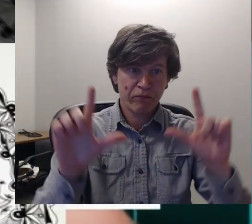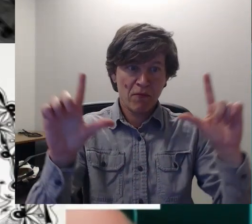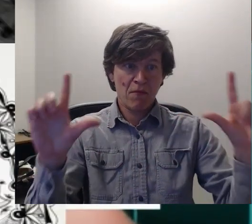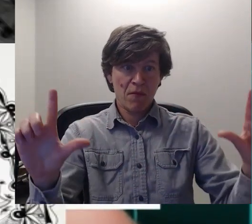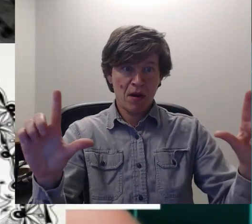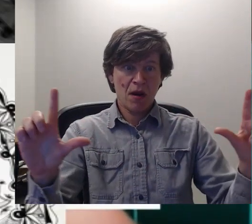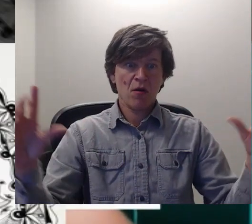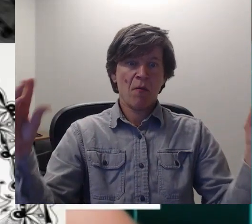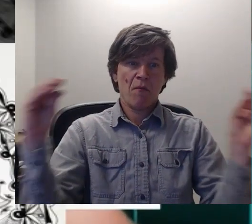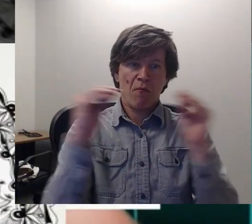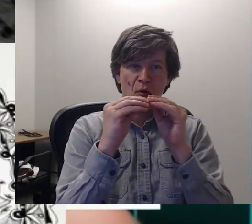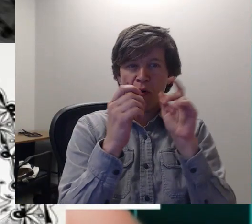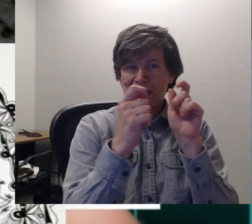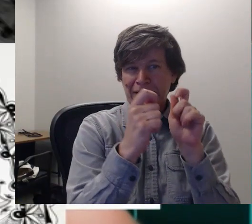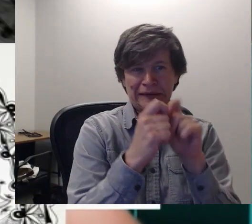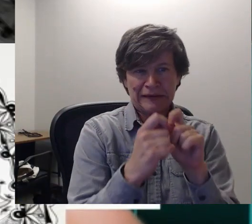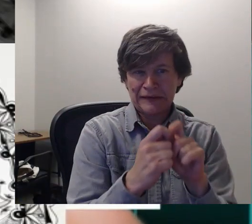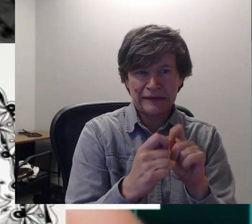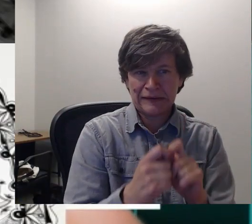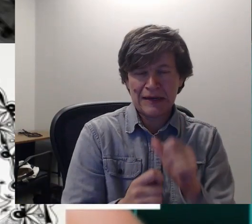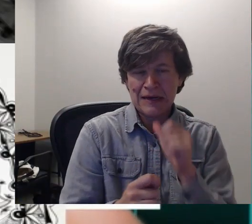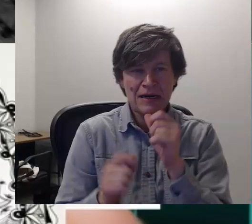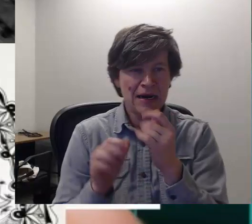more involved than a simple tile.